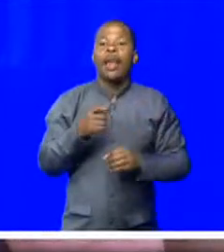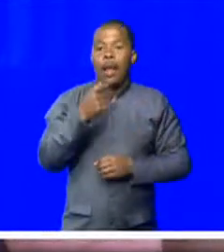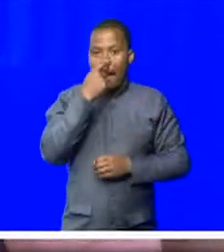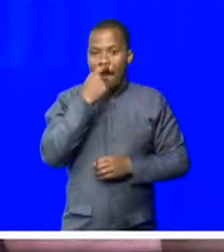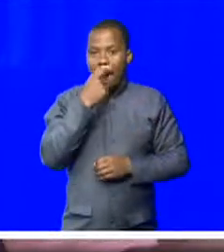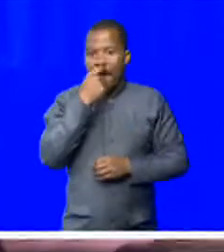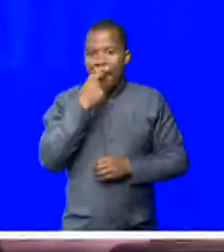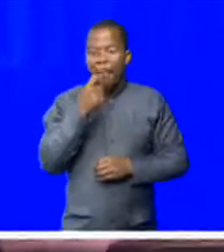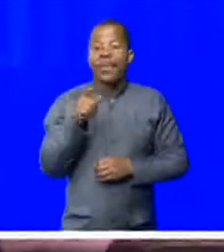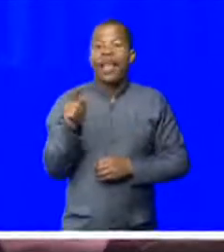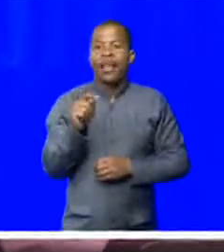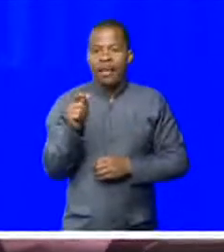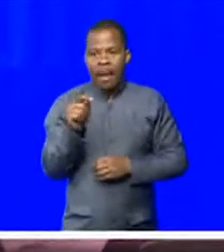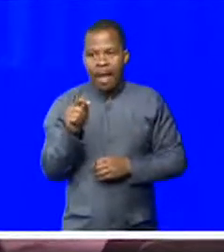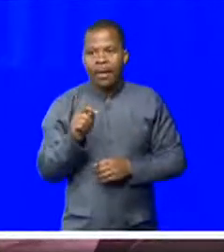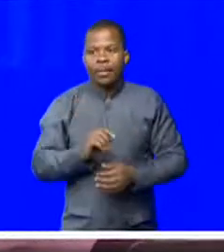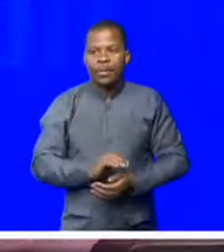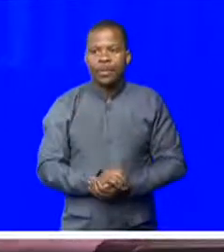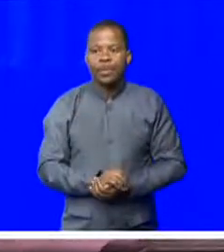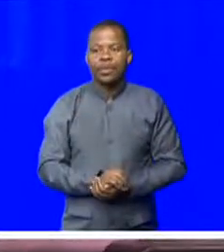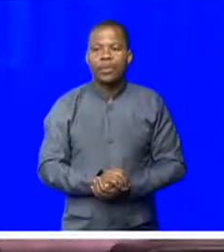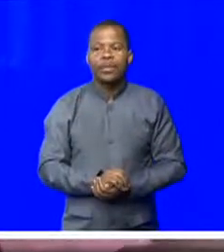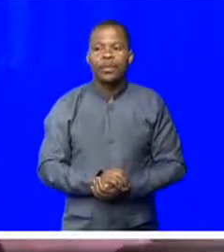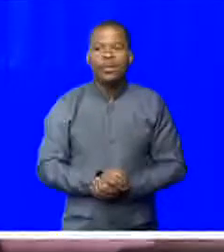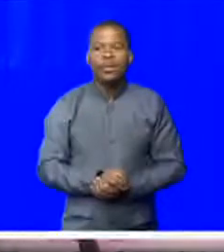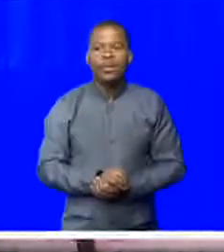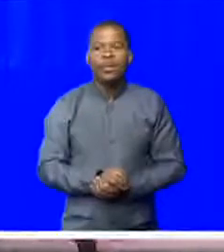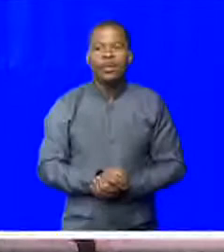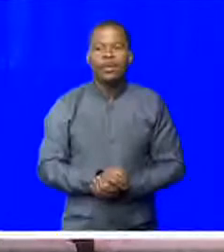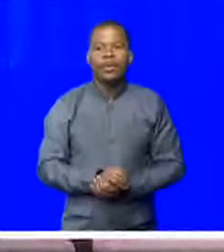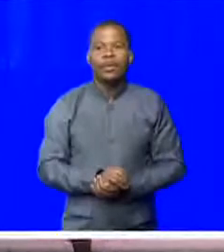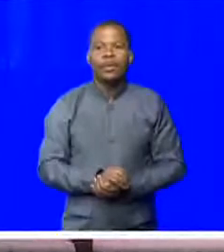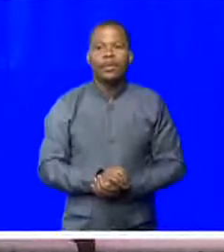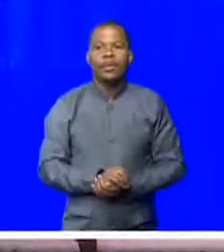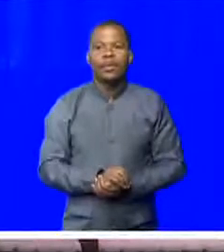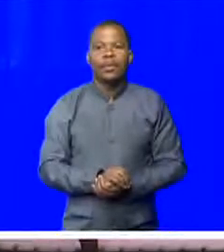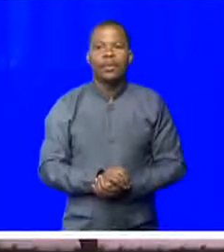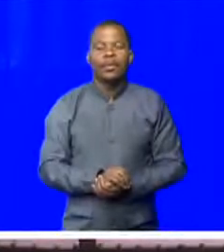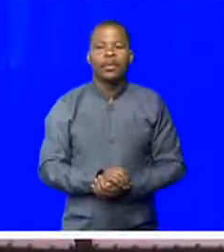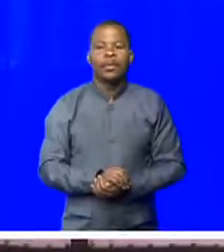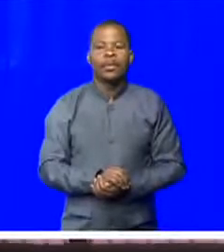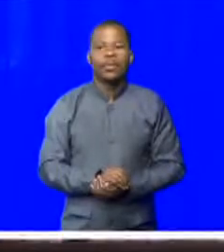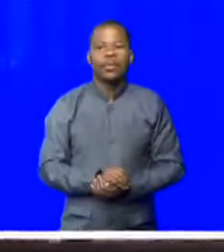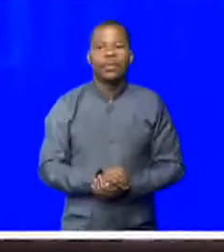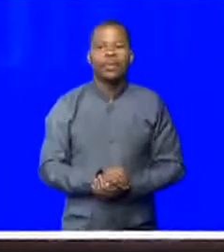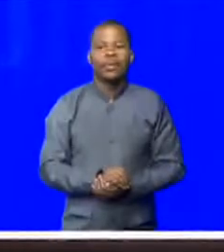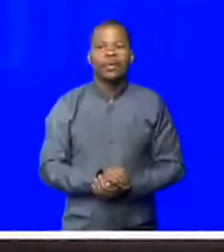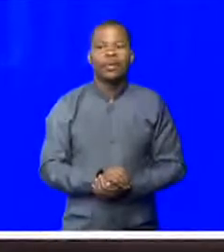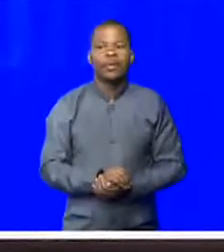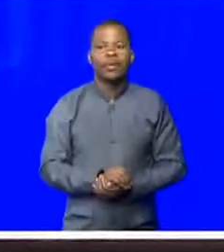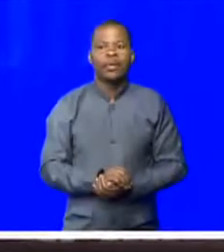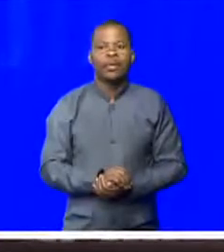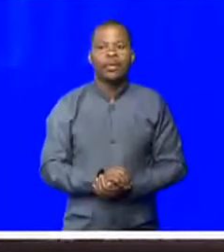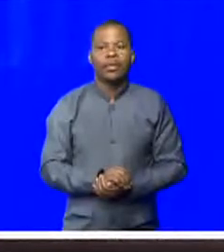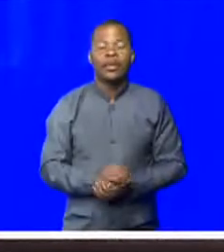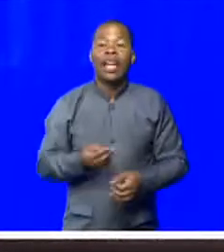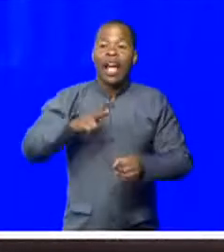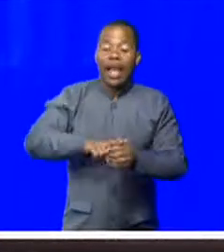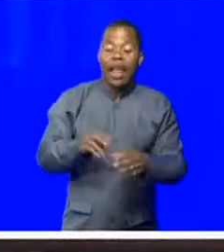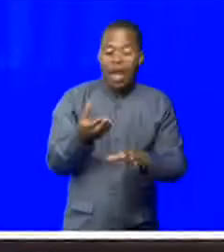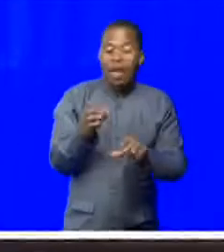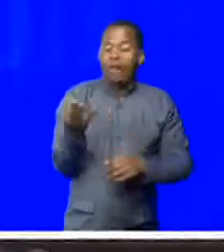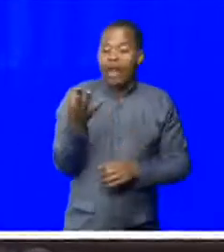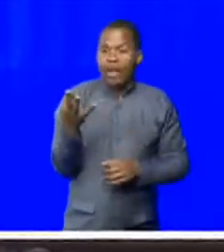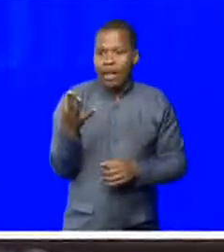another head of state, Her Excellency Samia Hassan, President of the Republic of Tanzania. All three countries